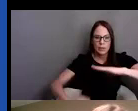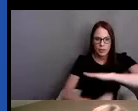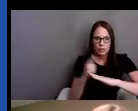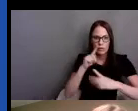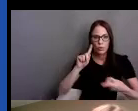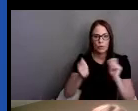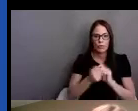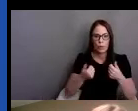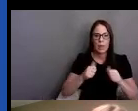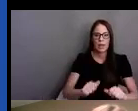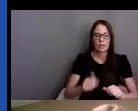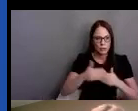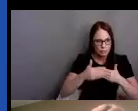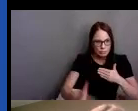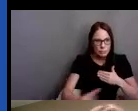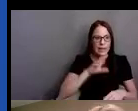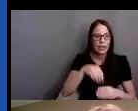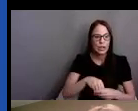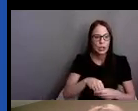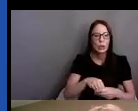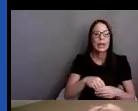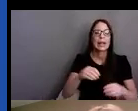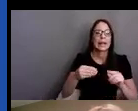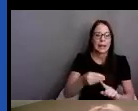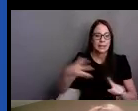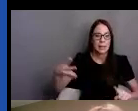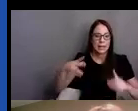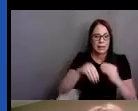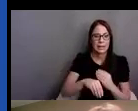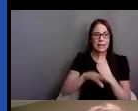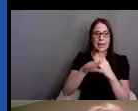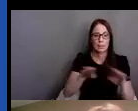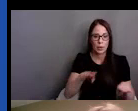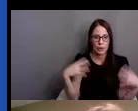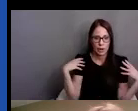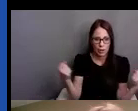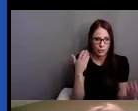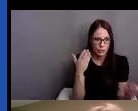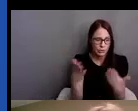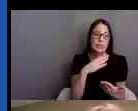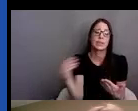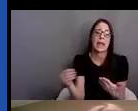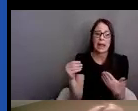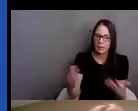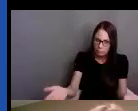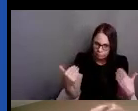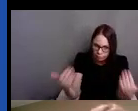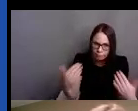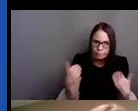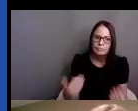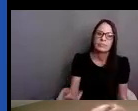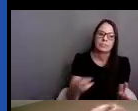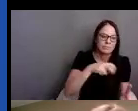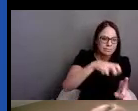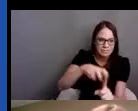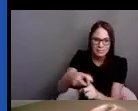forward, including expanding telebehavioral health services and shoring up a culturally responsive behavioral health workforce. We need more people in the workforce, and